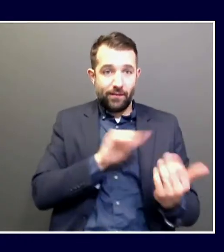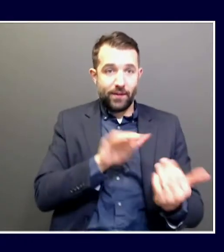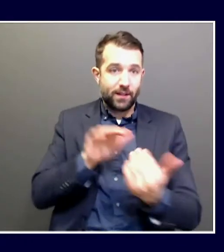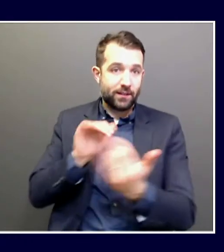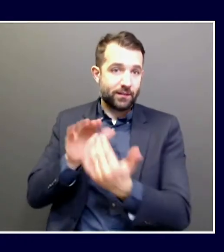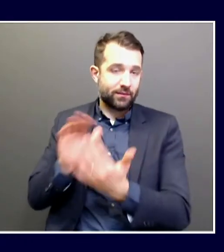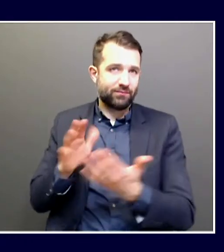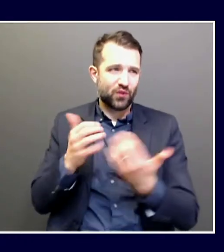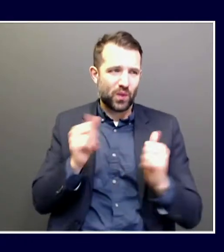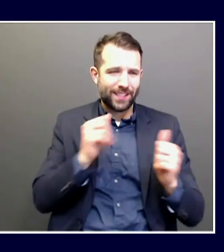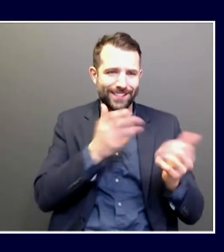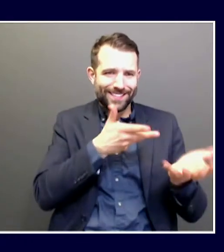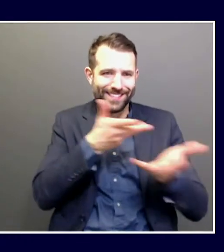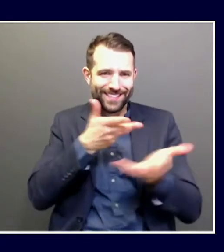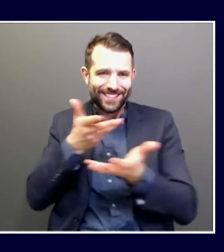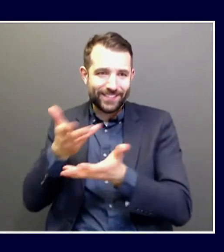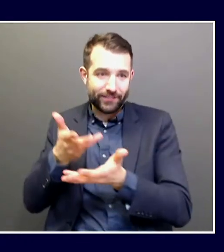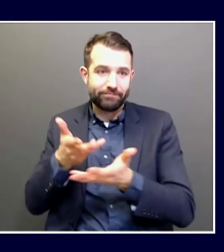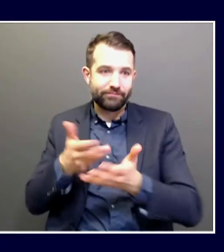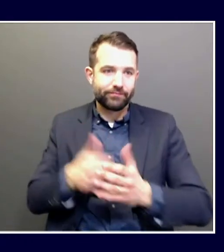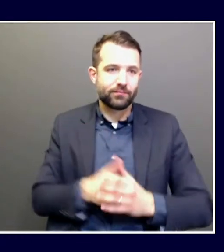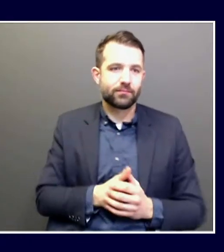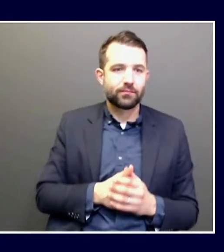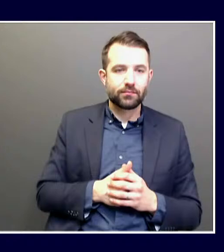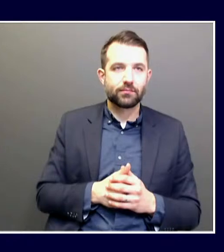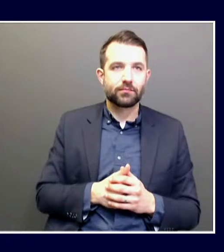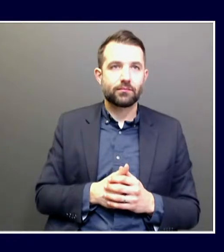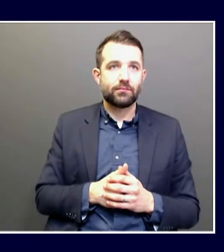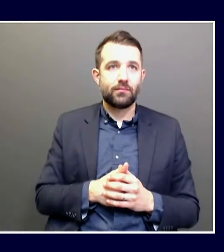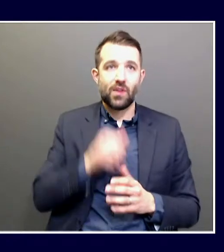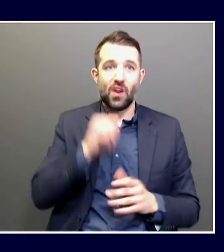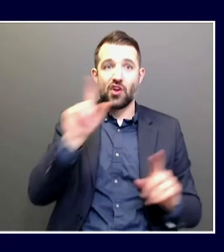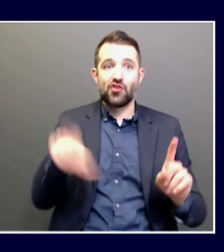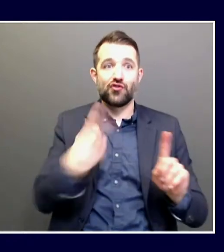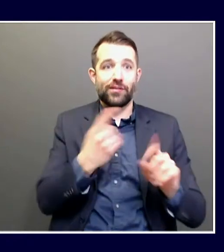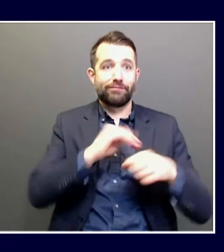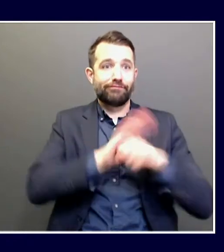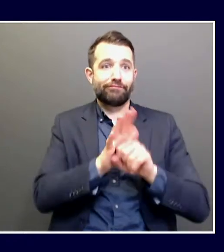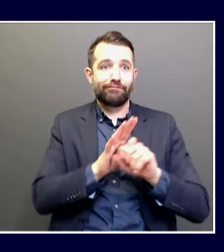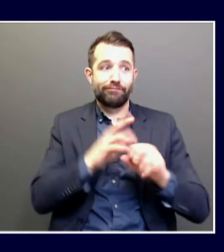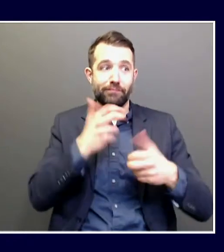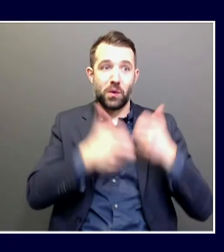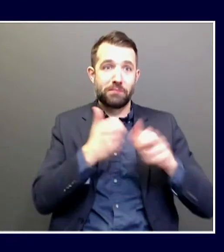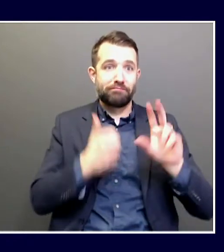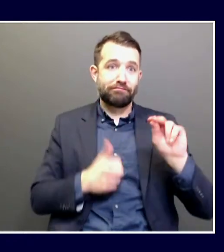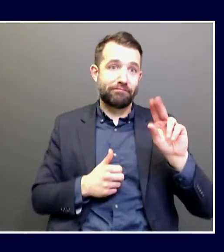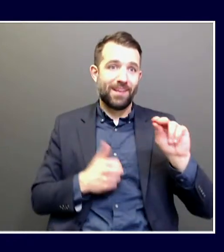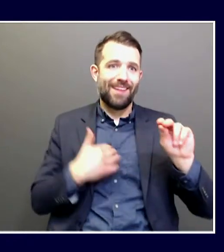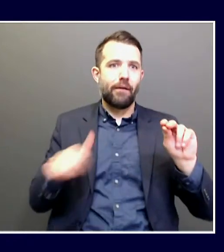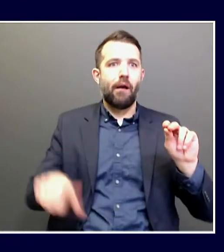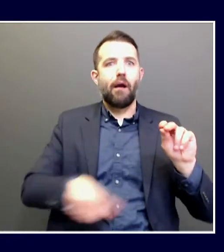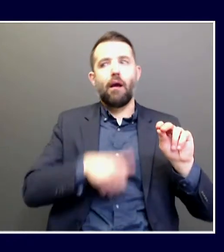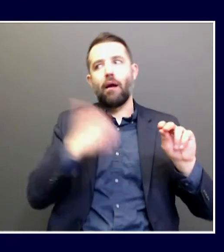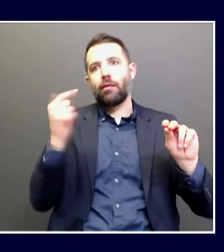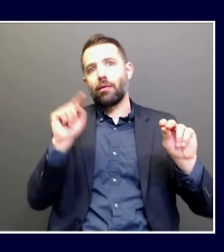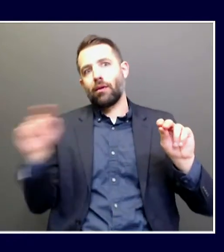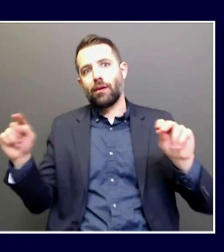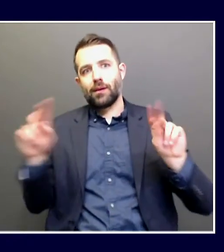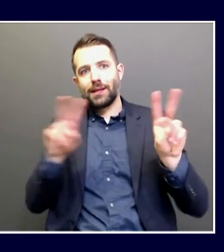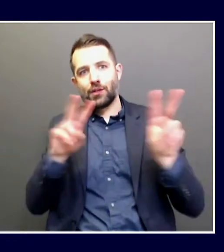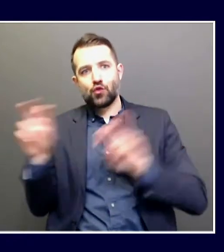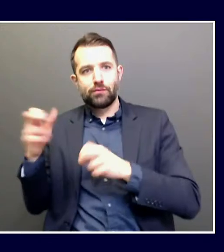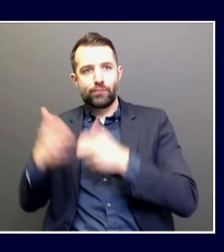addressing beyond this inner circle of COVID-19 to protect the public health. That work began day one. That